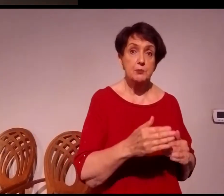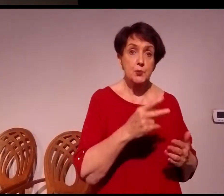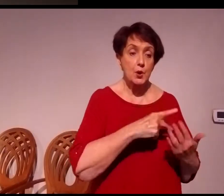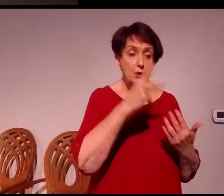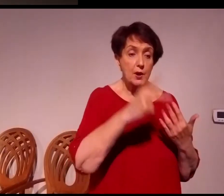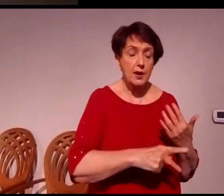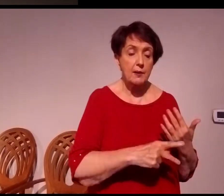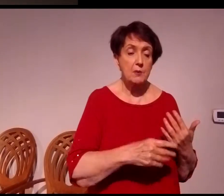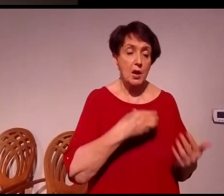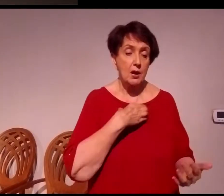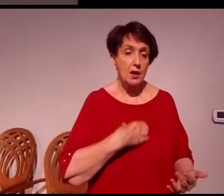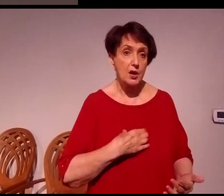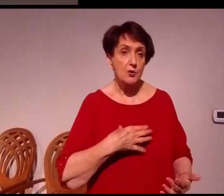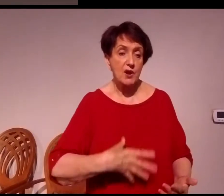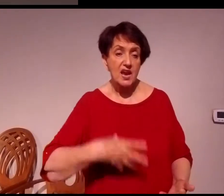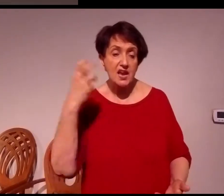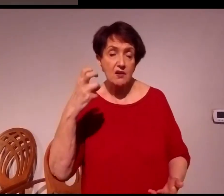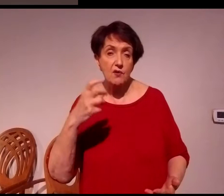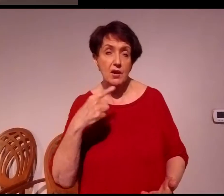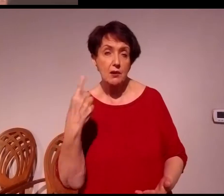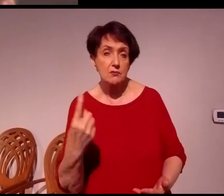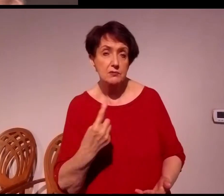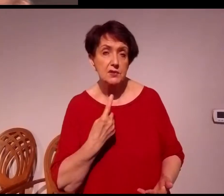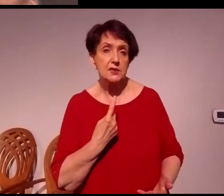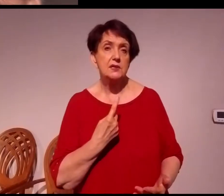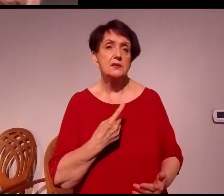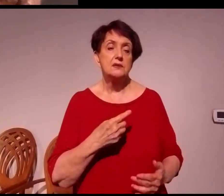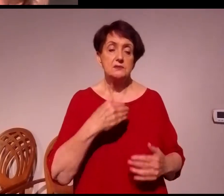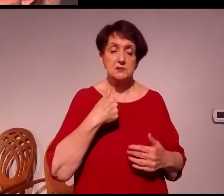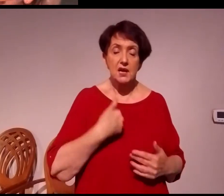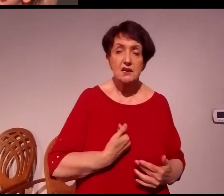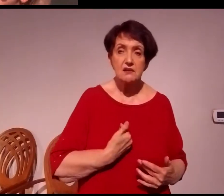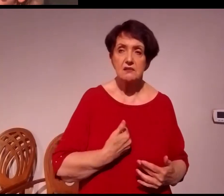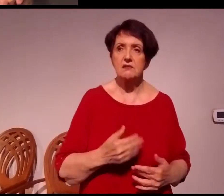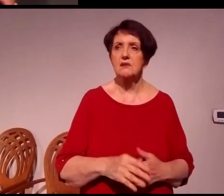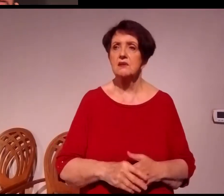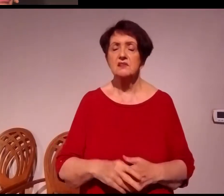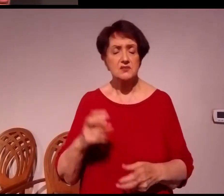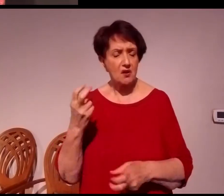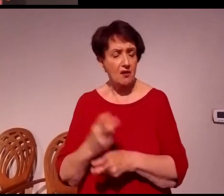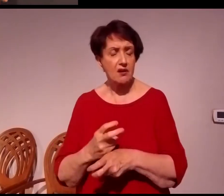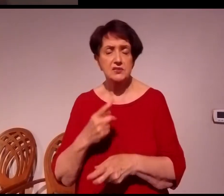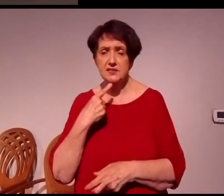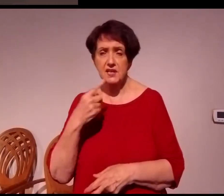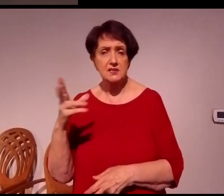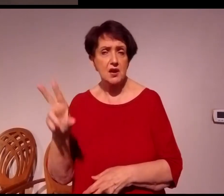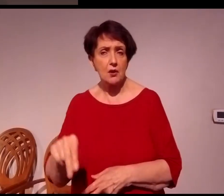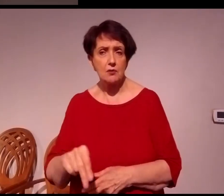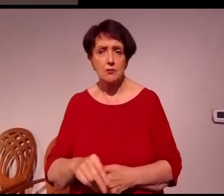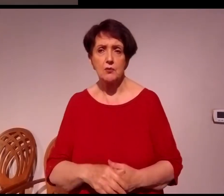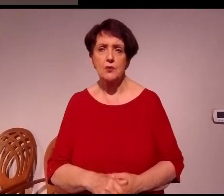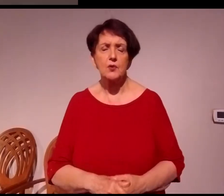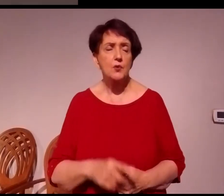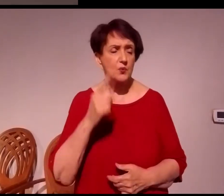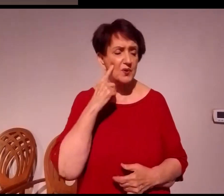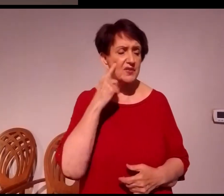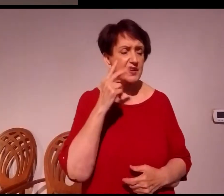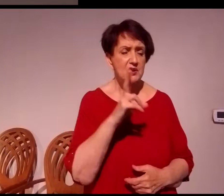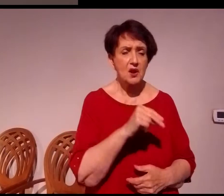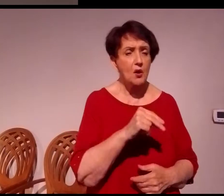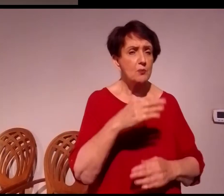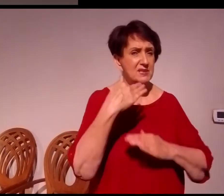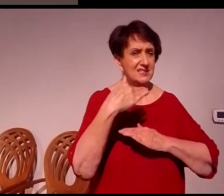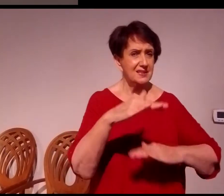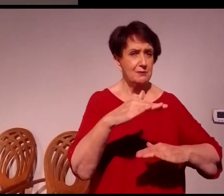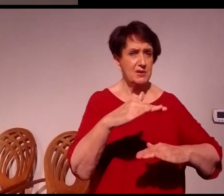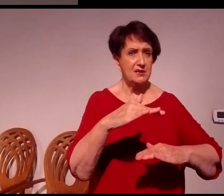hard to say no. In our spiritual work, it can be hard to say no because we think of no as a limitation.